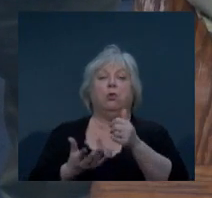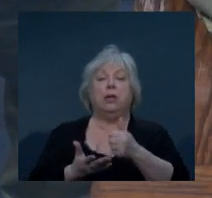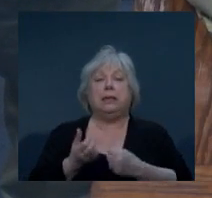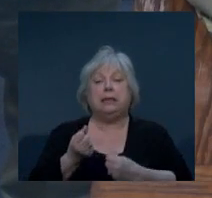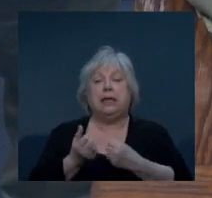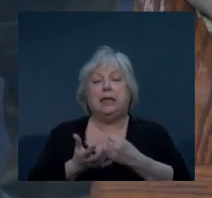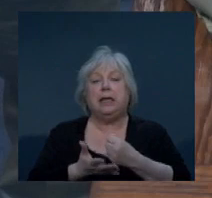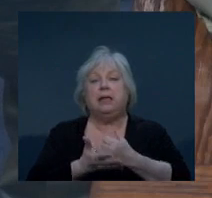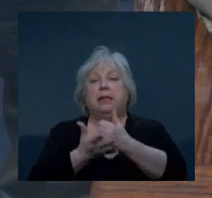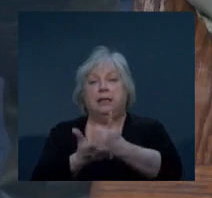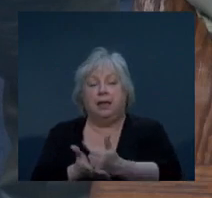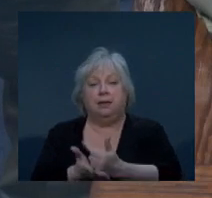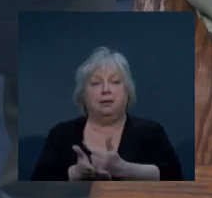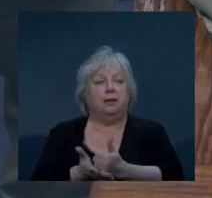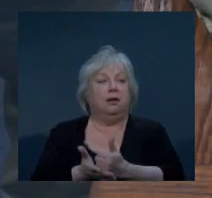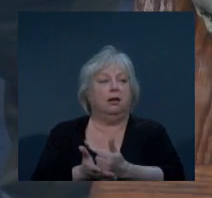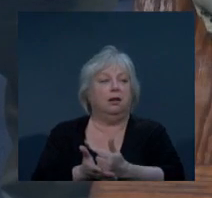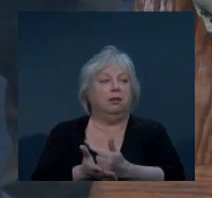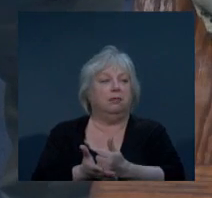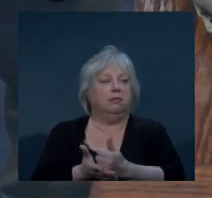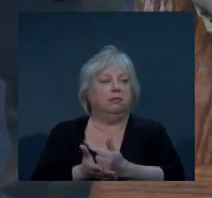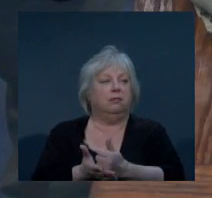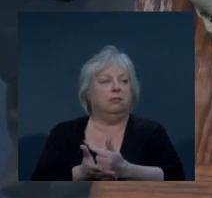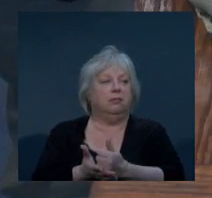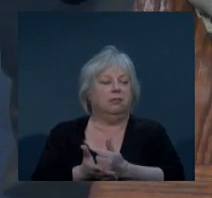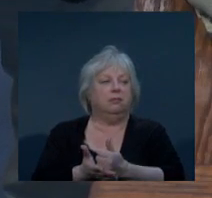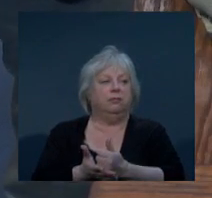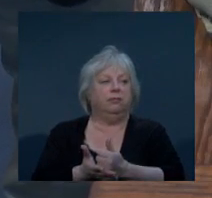assist the West